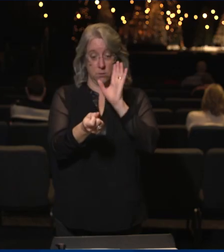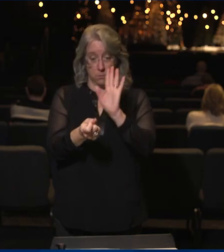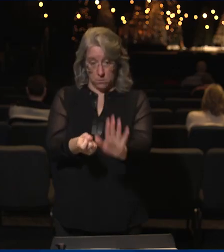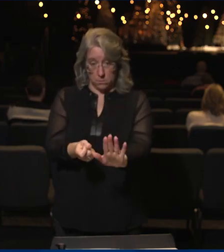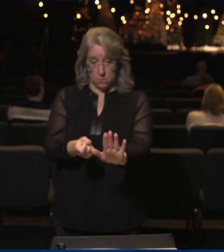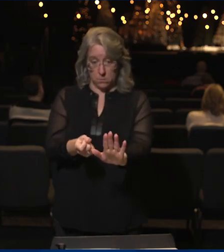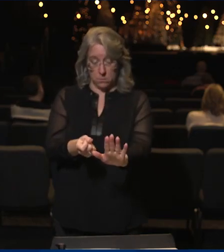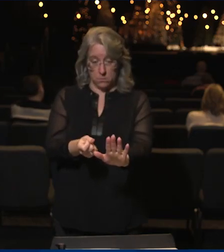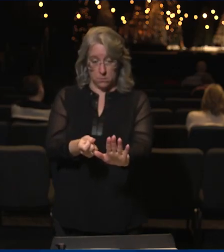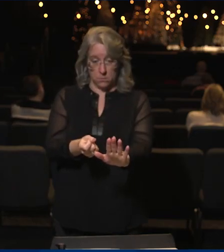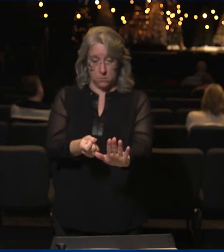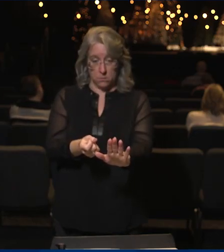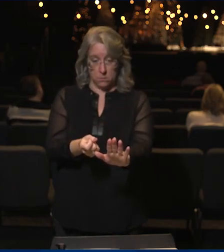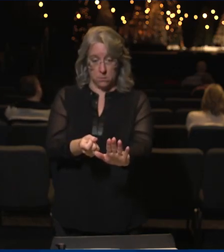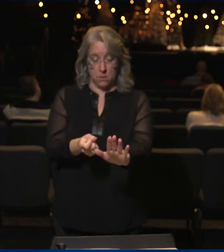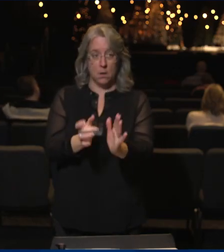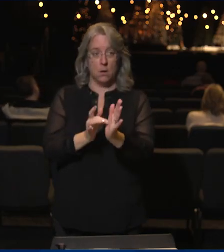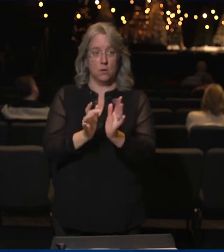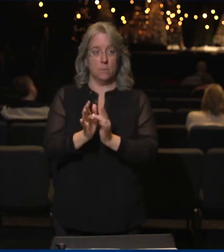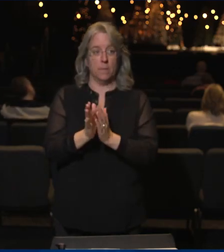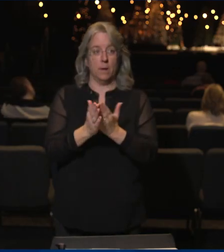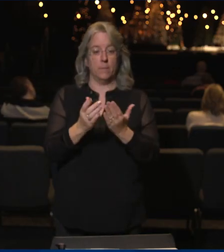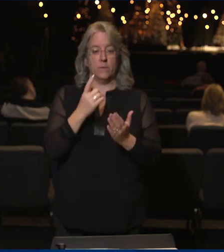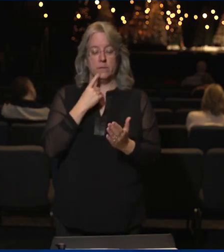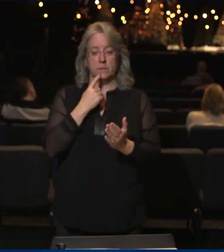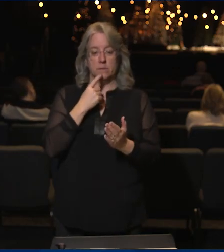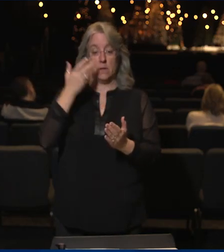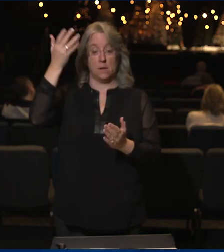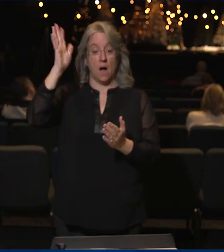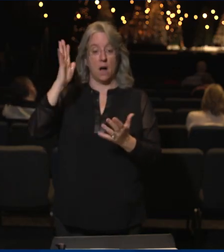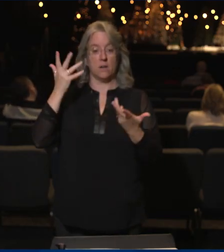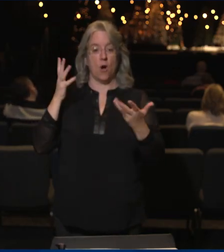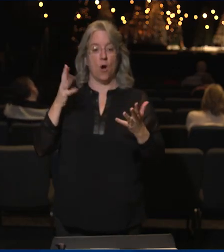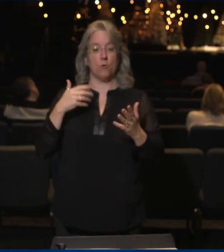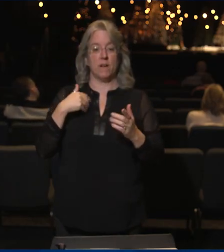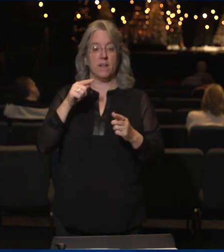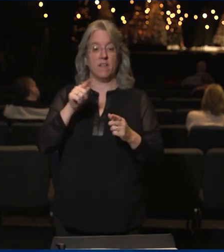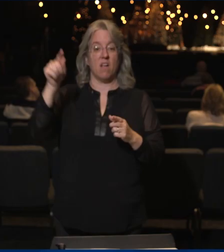my future to prepare the way.